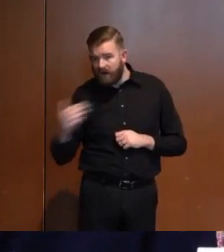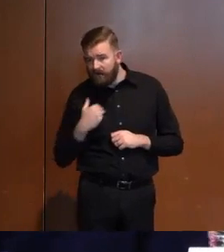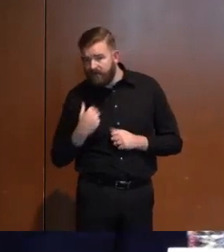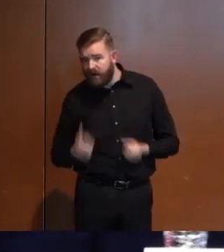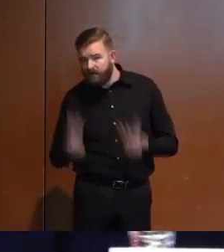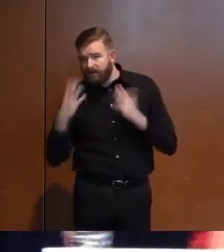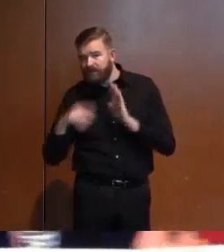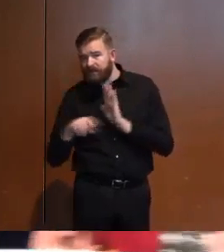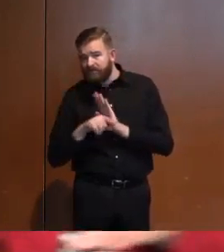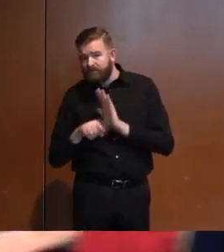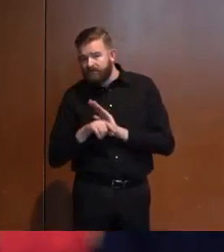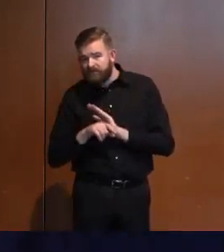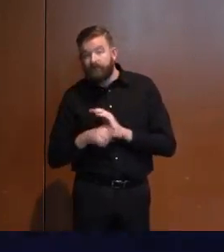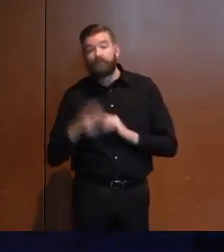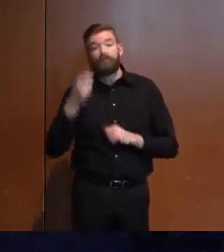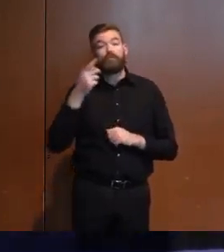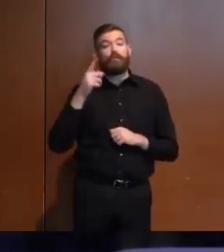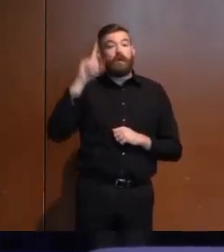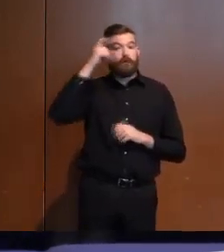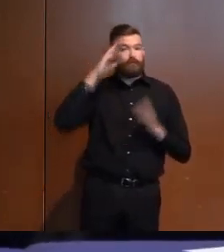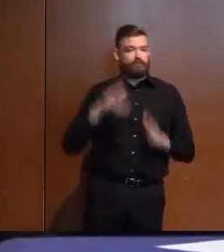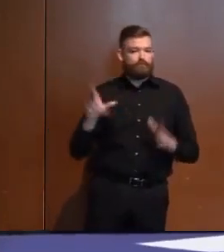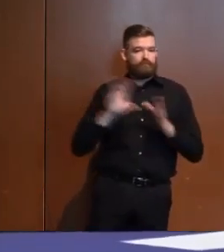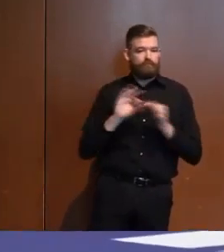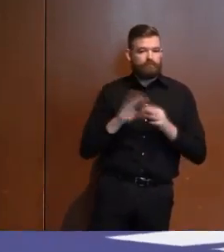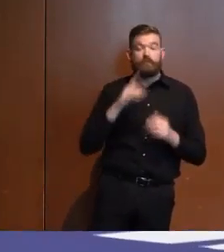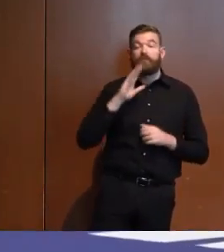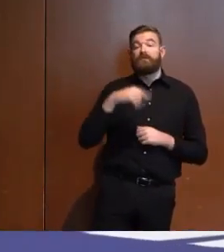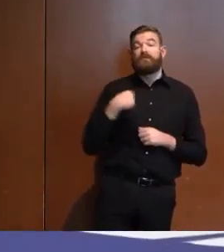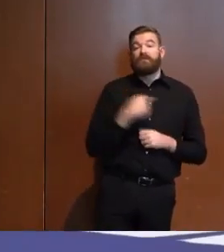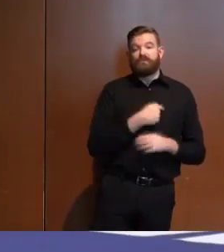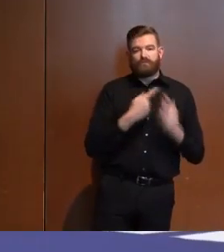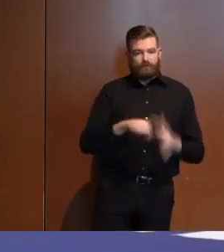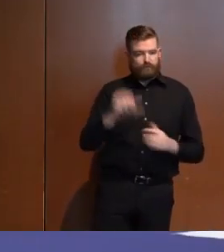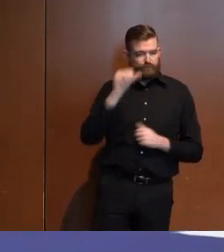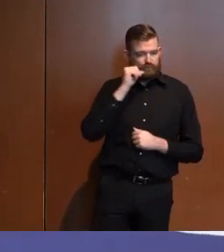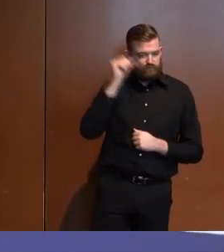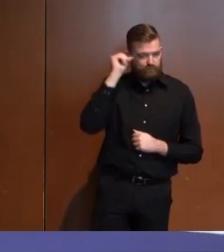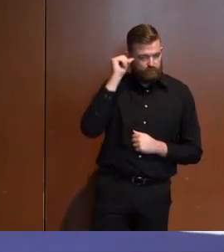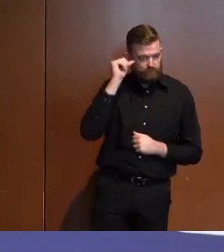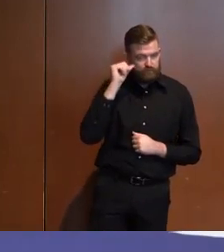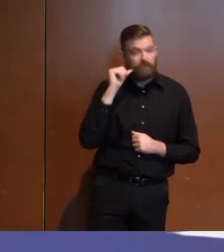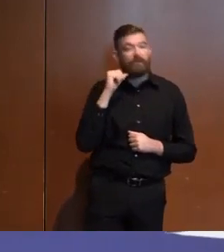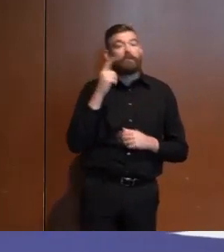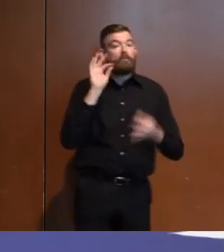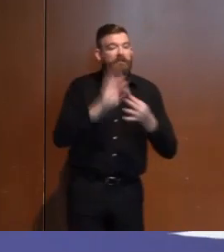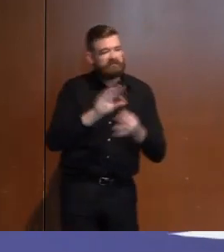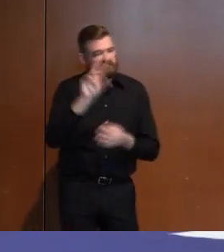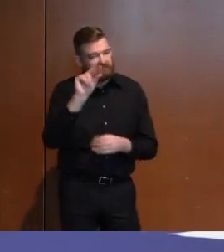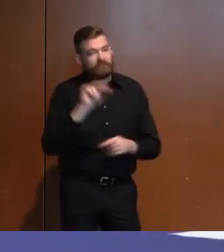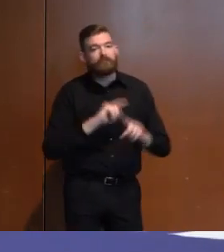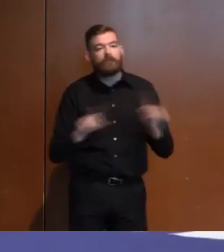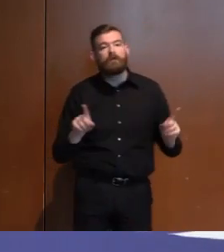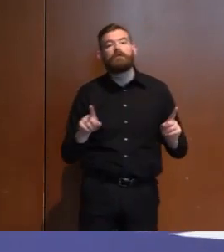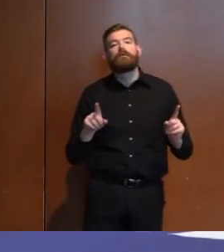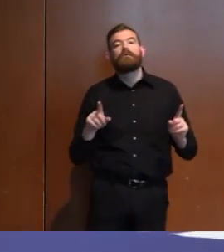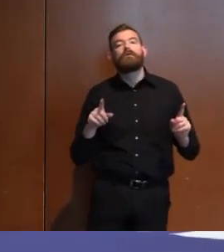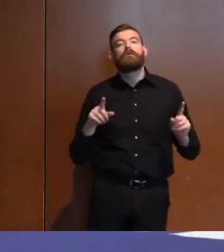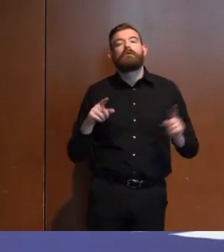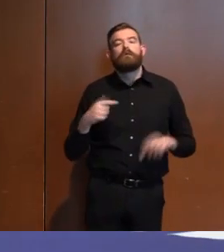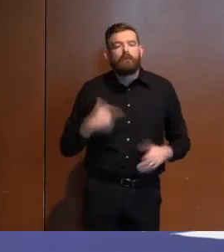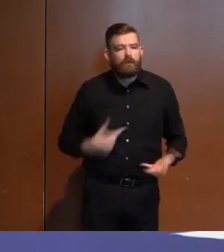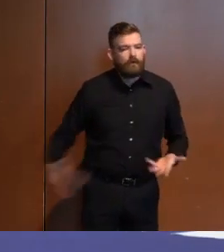a big step for us, an imperfect step, but a big step in getting not just the positives, particularly from the private sector labs, but also the negatives.